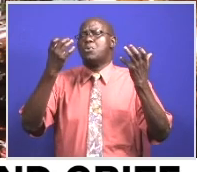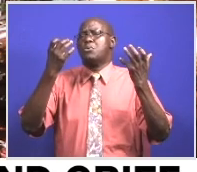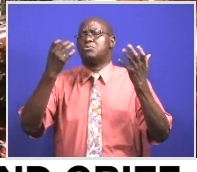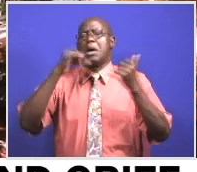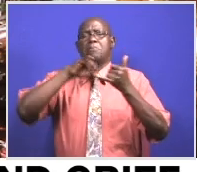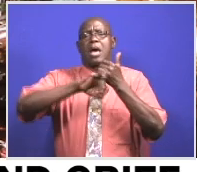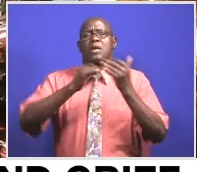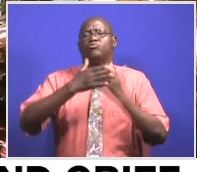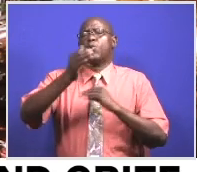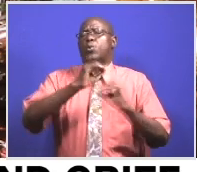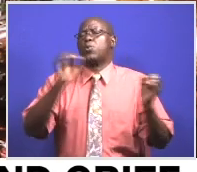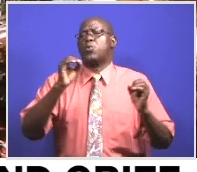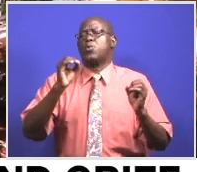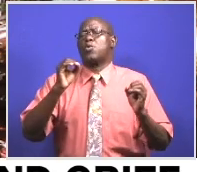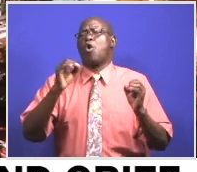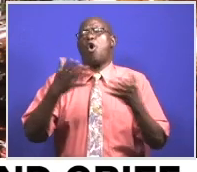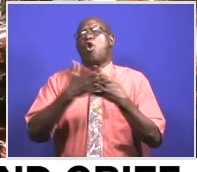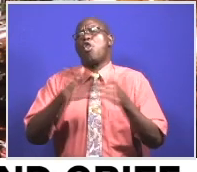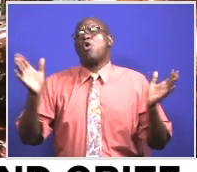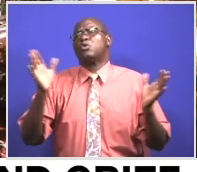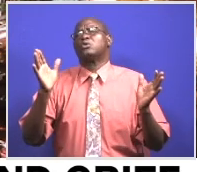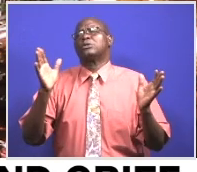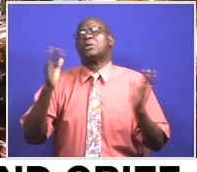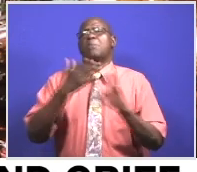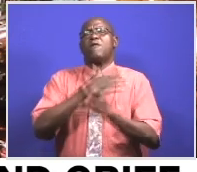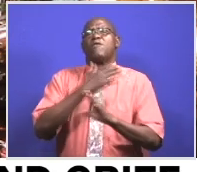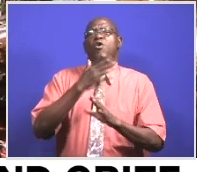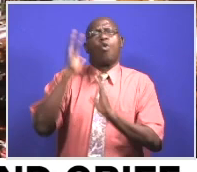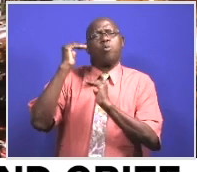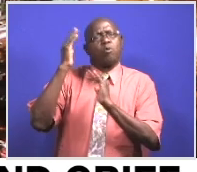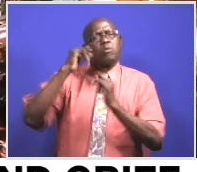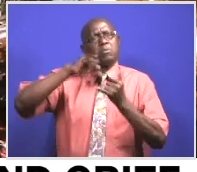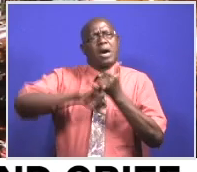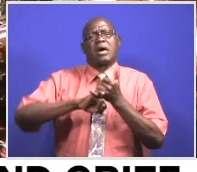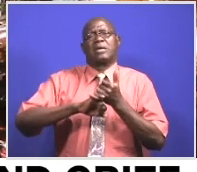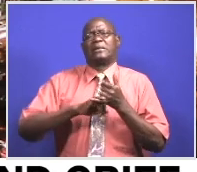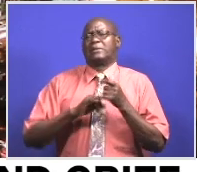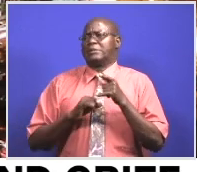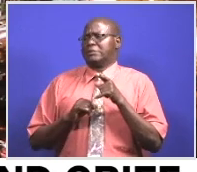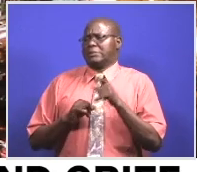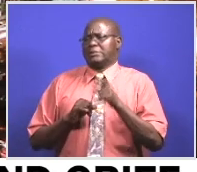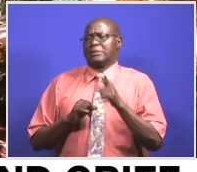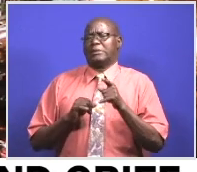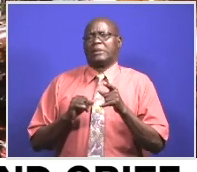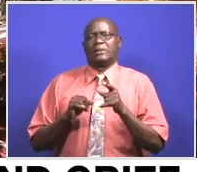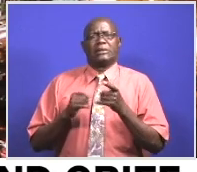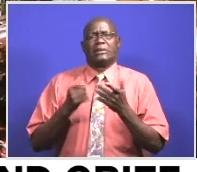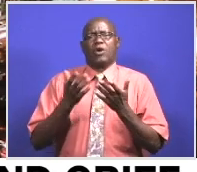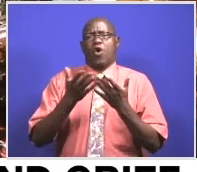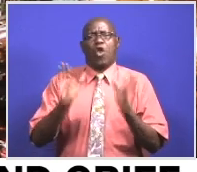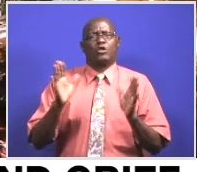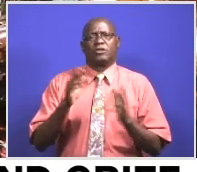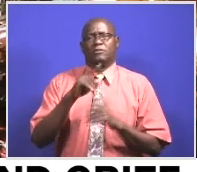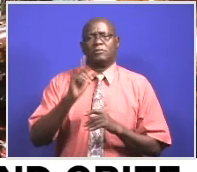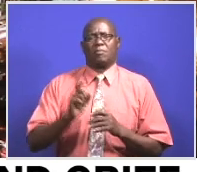a loved one who you hoped to be married to? How would someone handle that? Or is it even a loss? Let me tell you, in